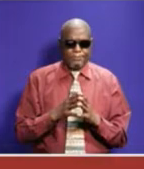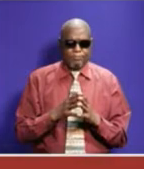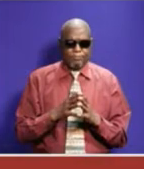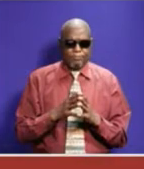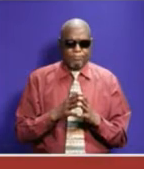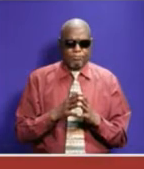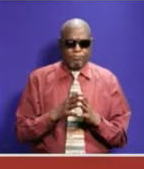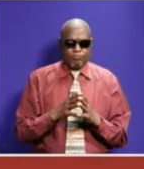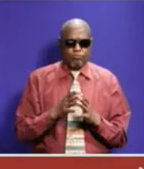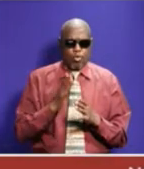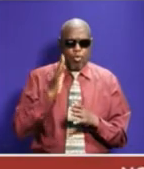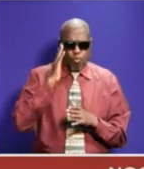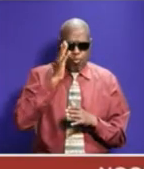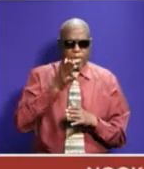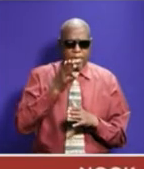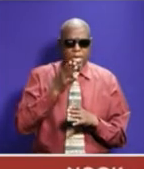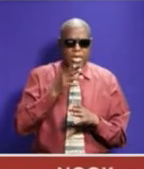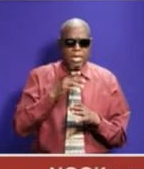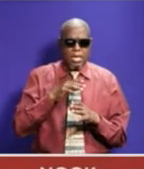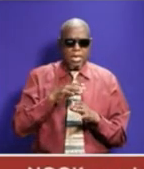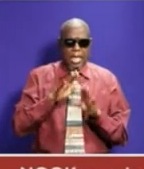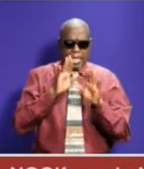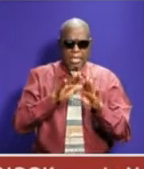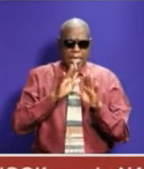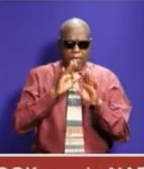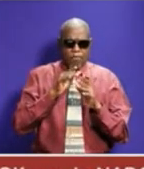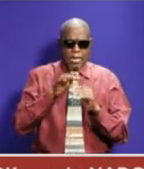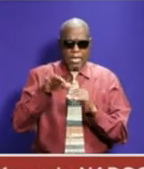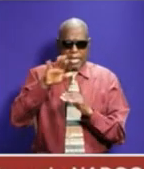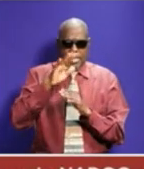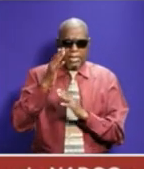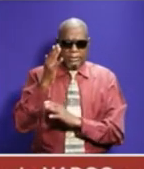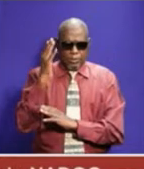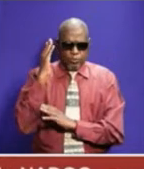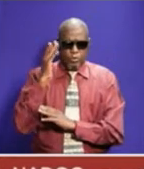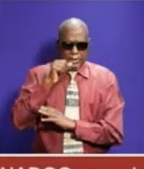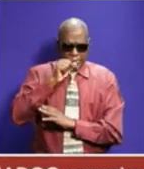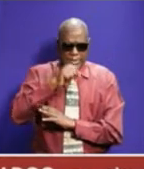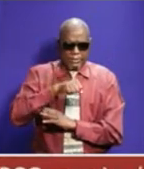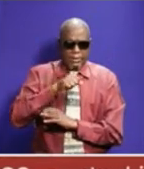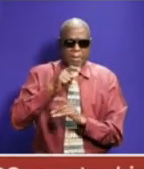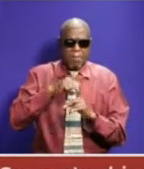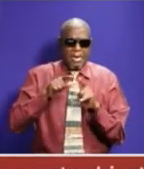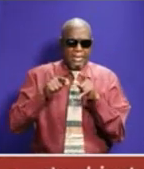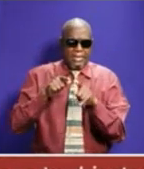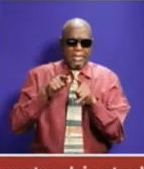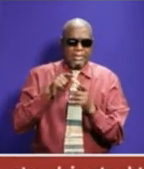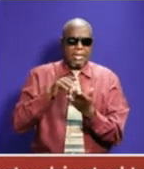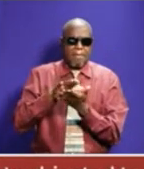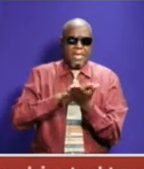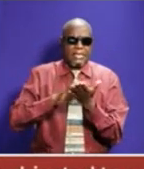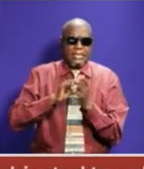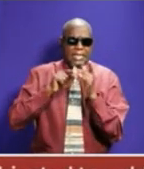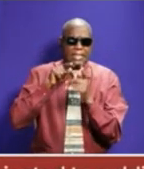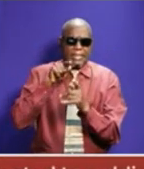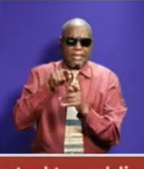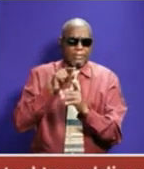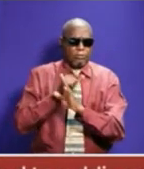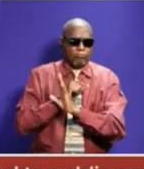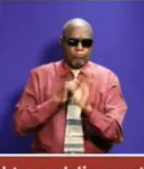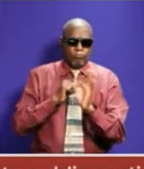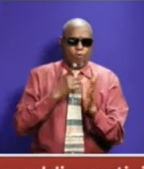Bado tutakuwa waangalifu kwa mambo ya usalama, lakini that should not be a basis